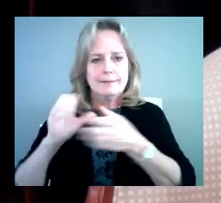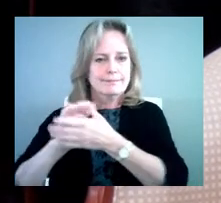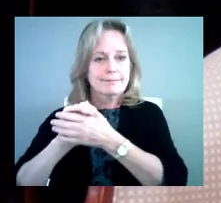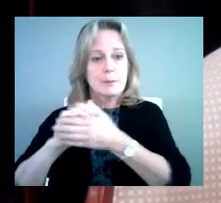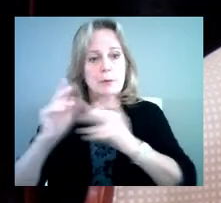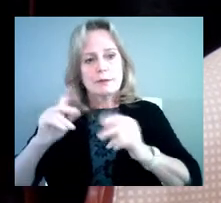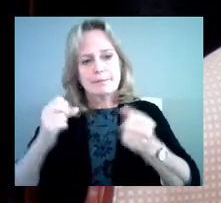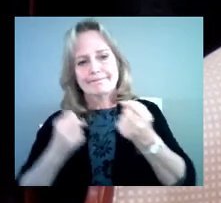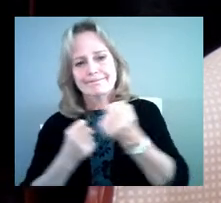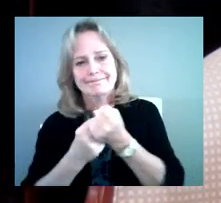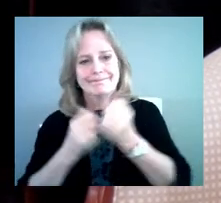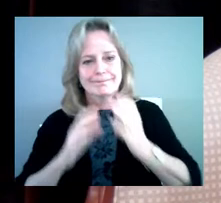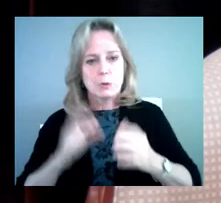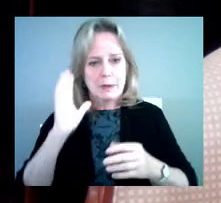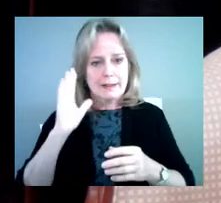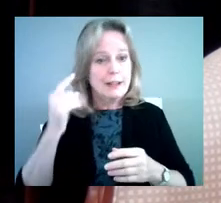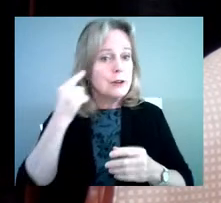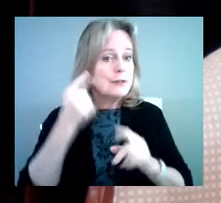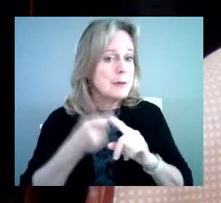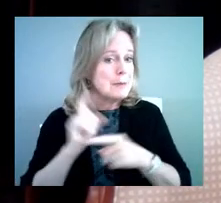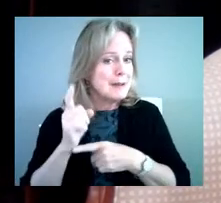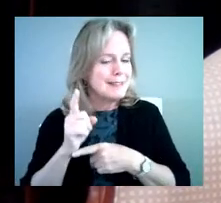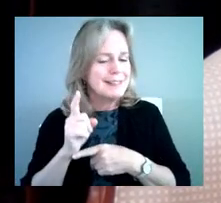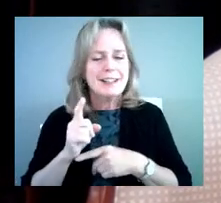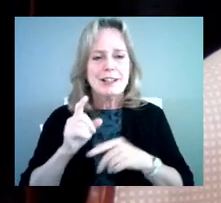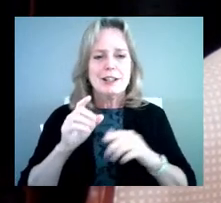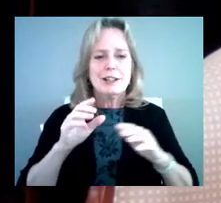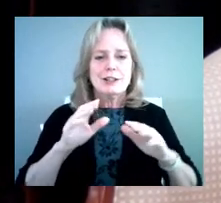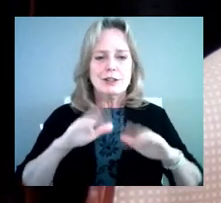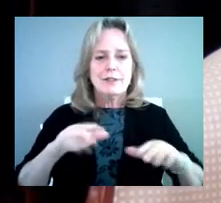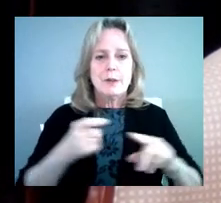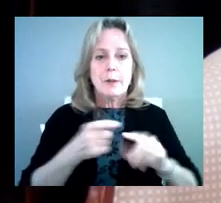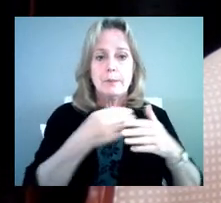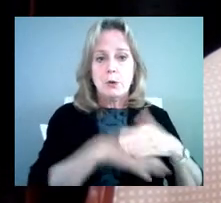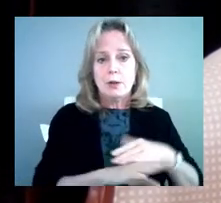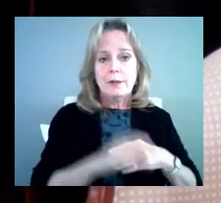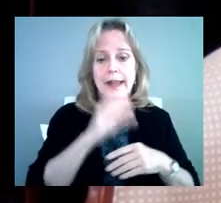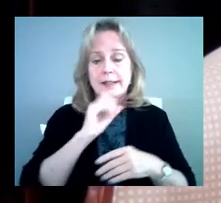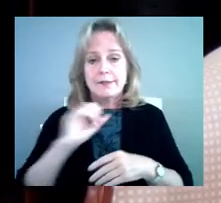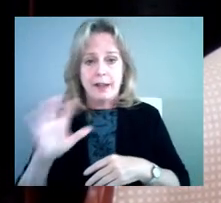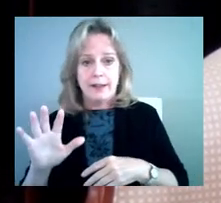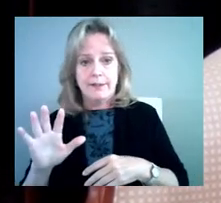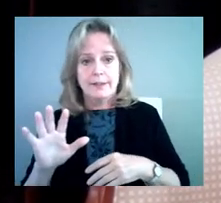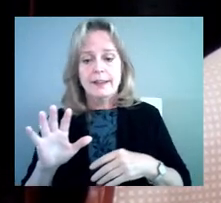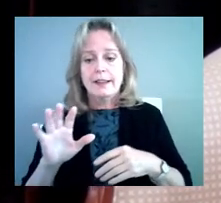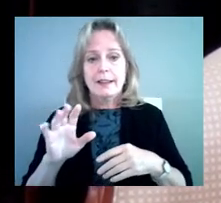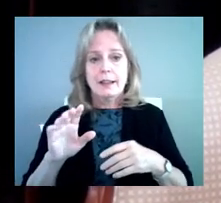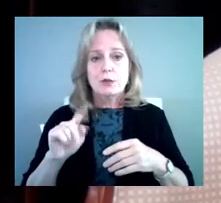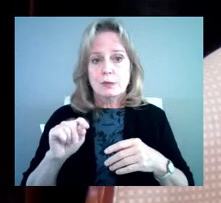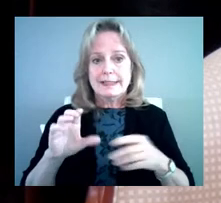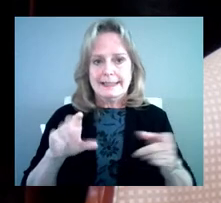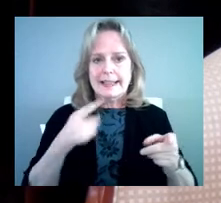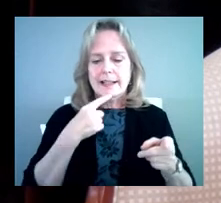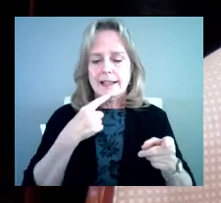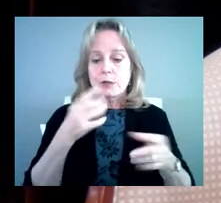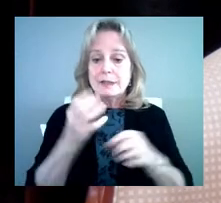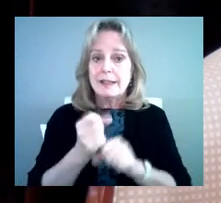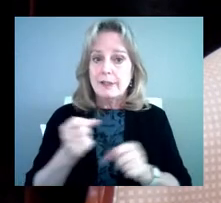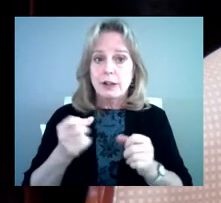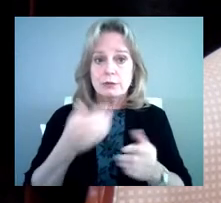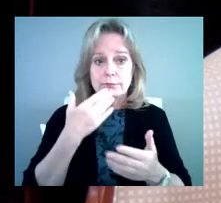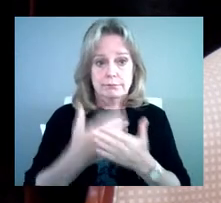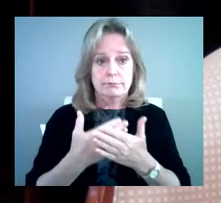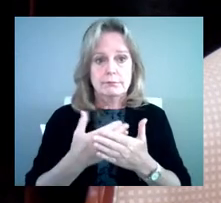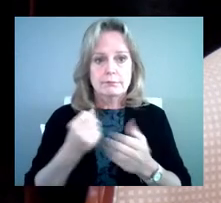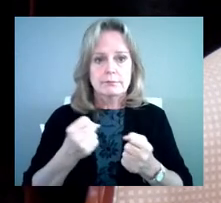hear from in a minute. Children from birth to age 5, as Tracy said, receive a high-quality book in the mail every